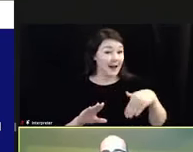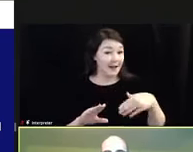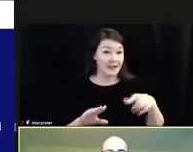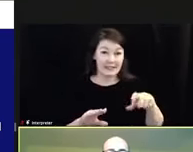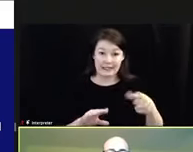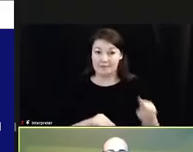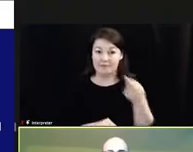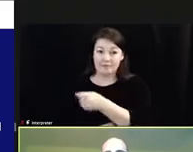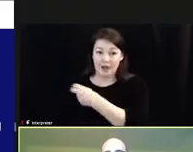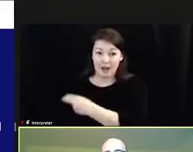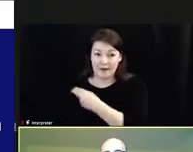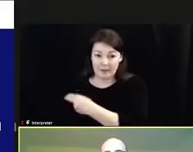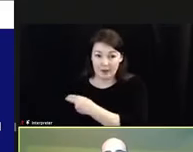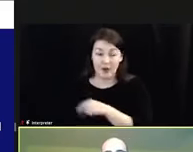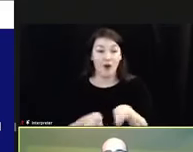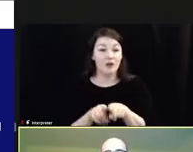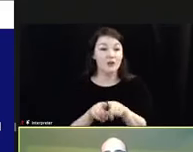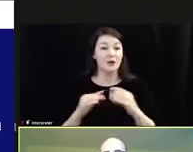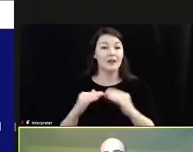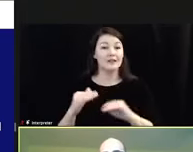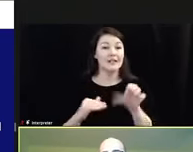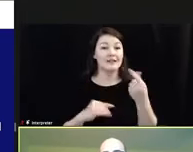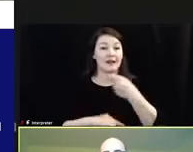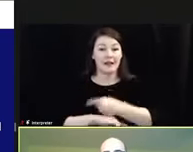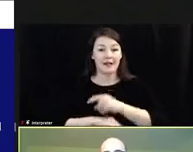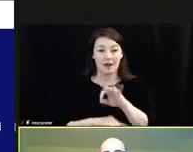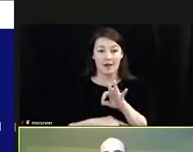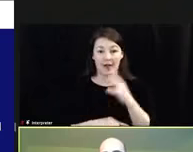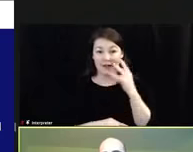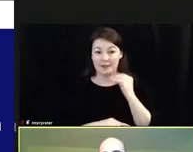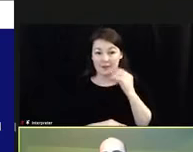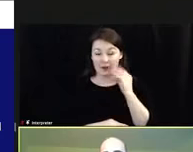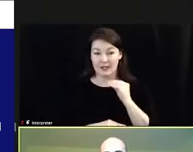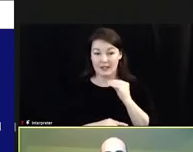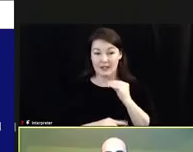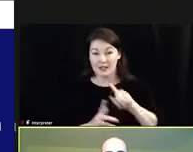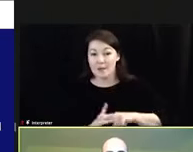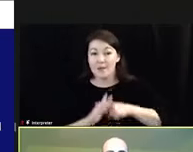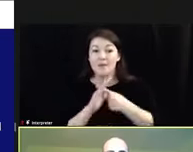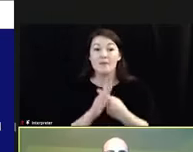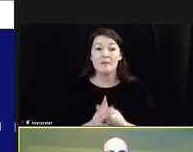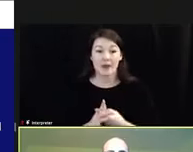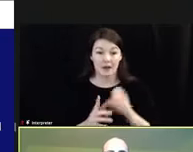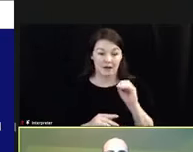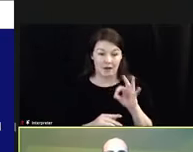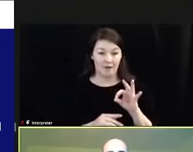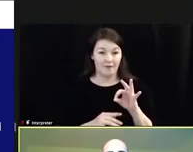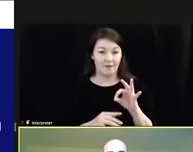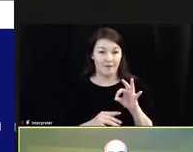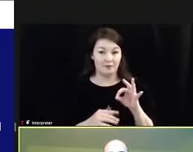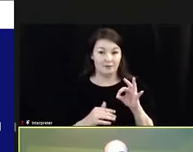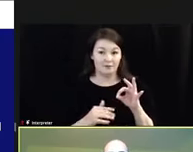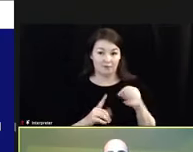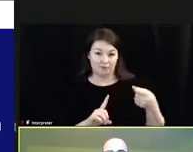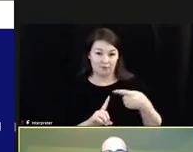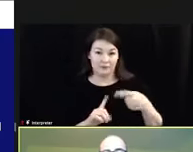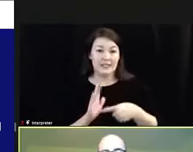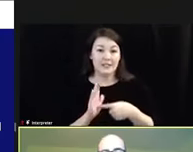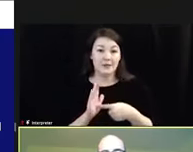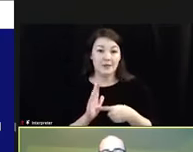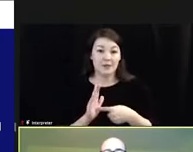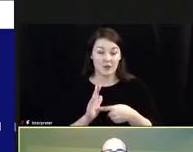be within 10 days of having experienced the onset of symptoms of COVID-19, and that you are